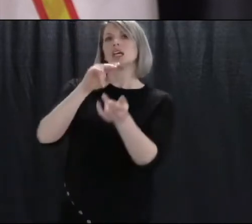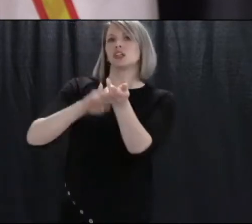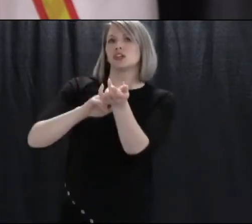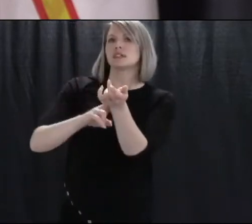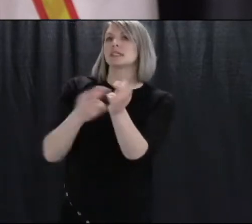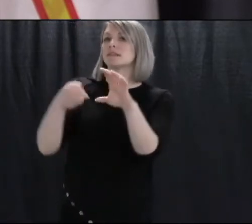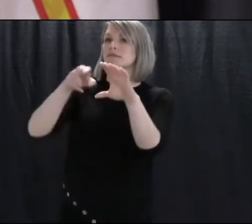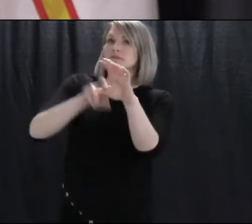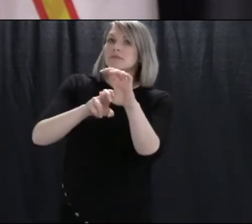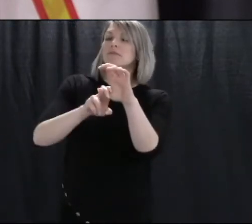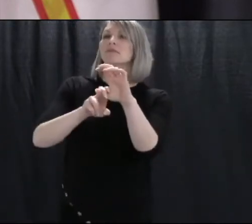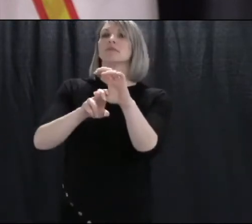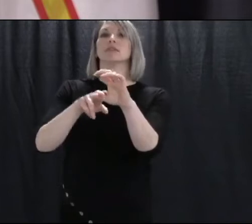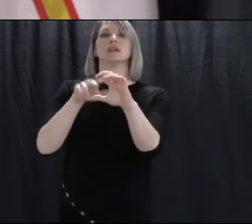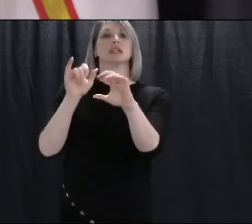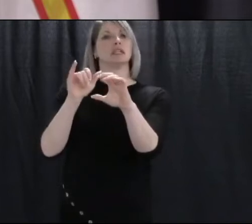have